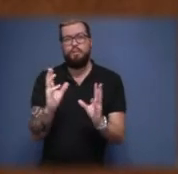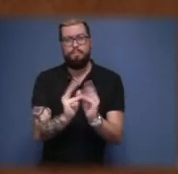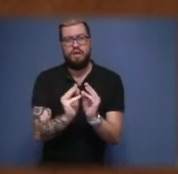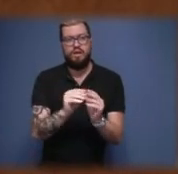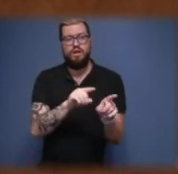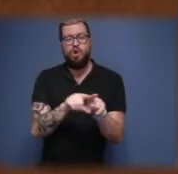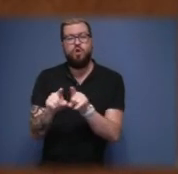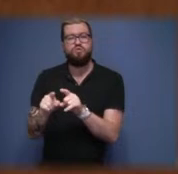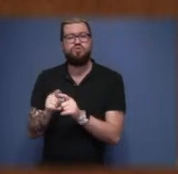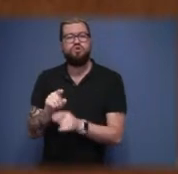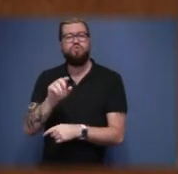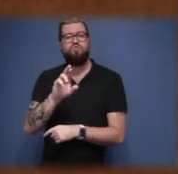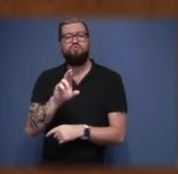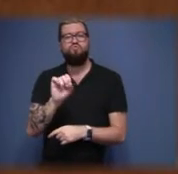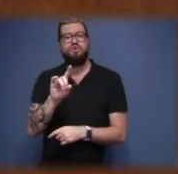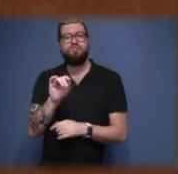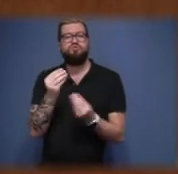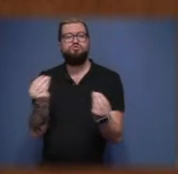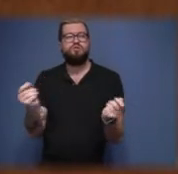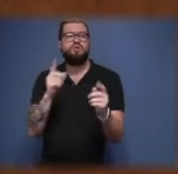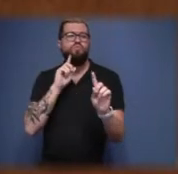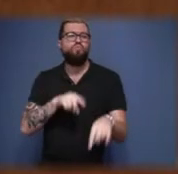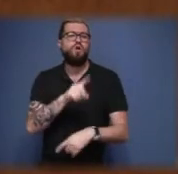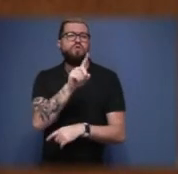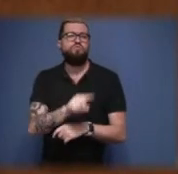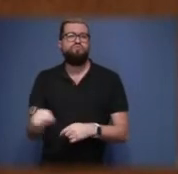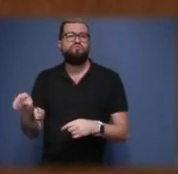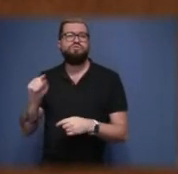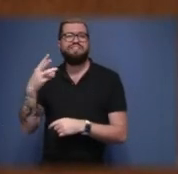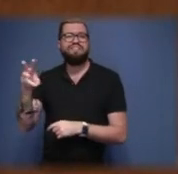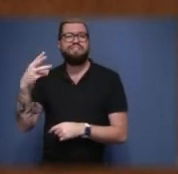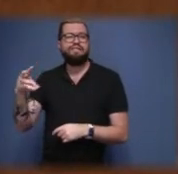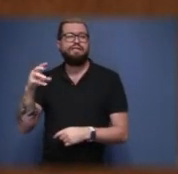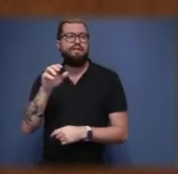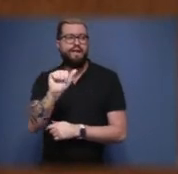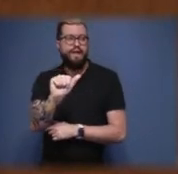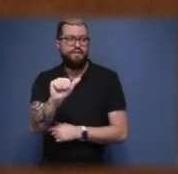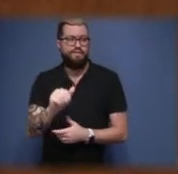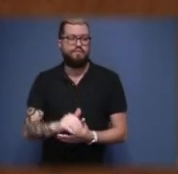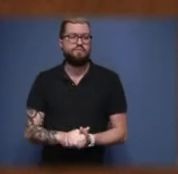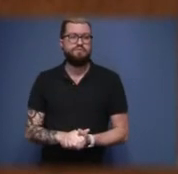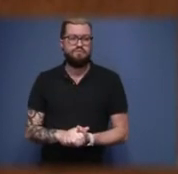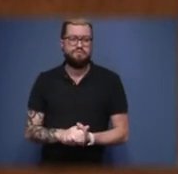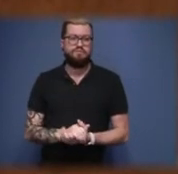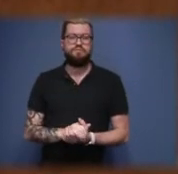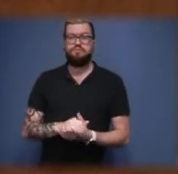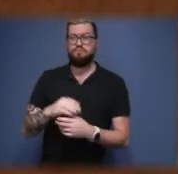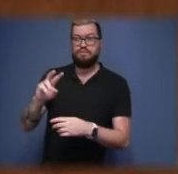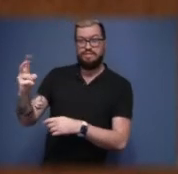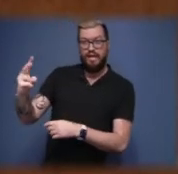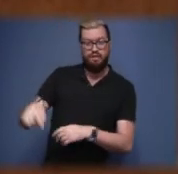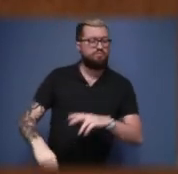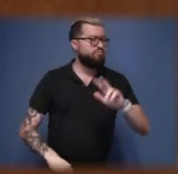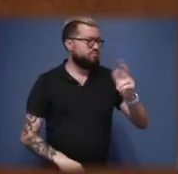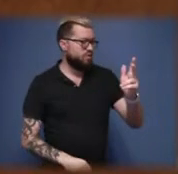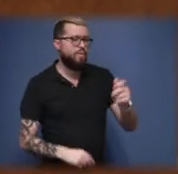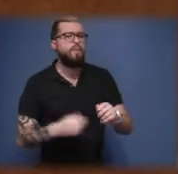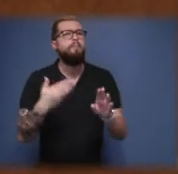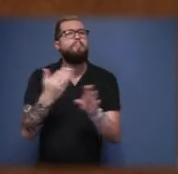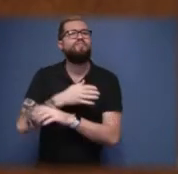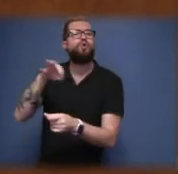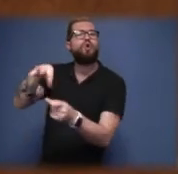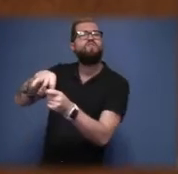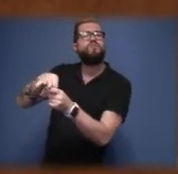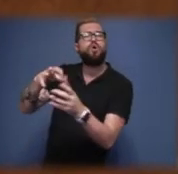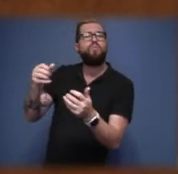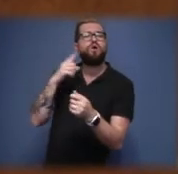as resolutions 1 through 16A. Is there a second? Second. All in favor? Sorry, before you vote, I just